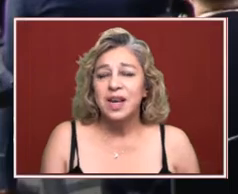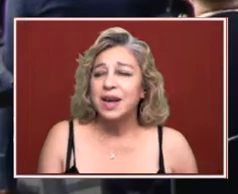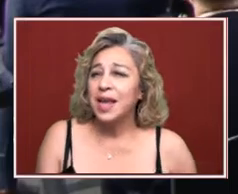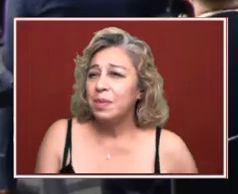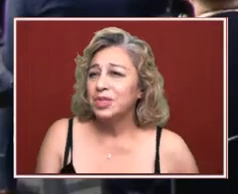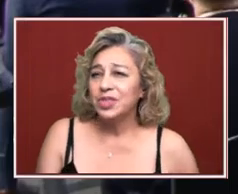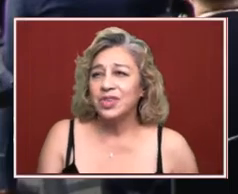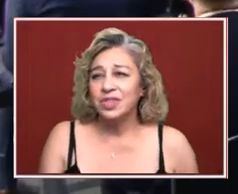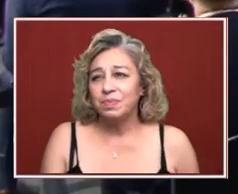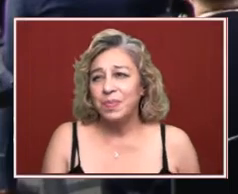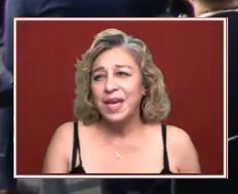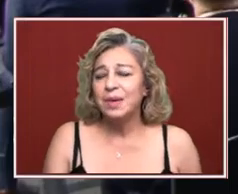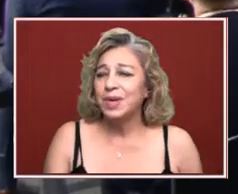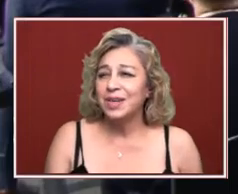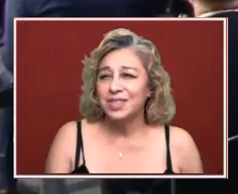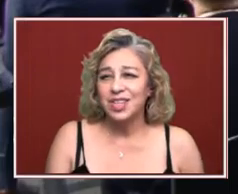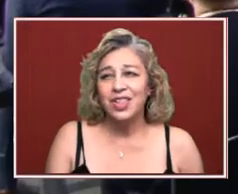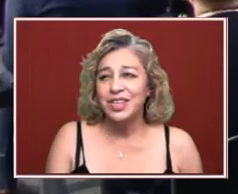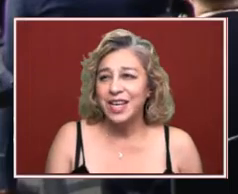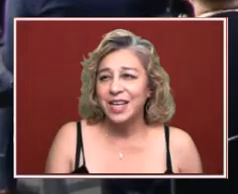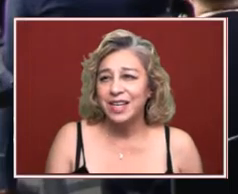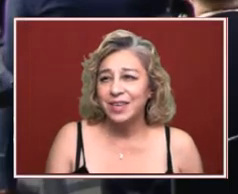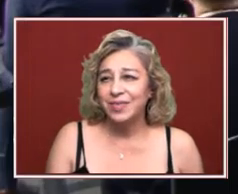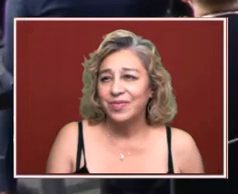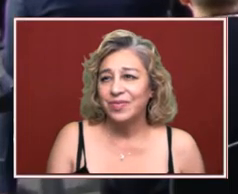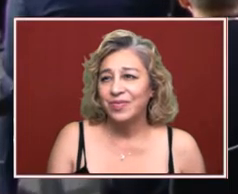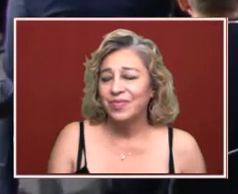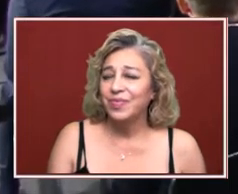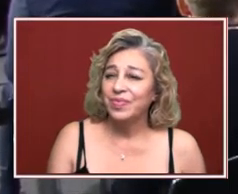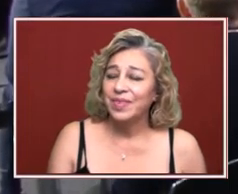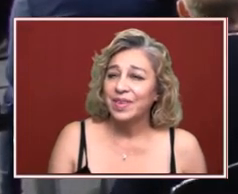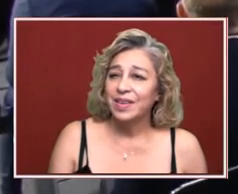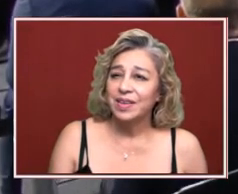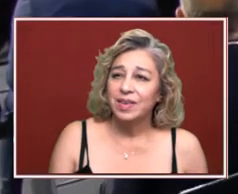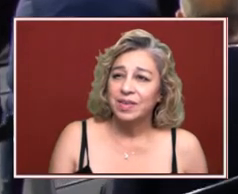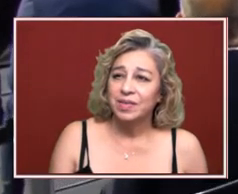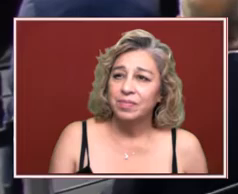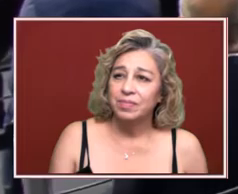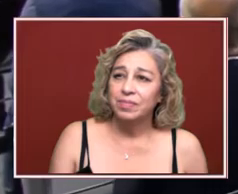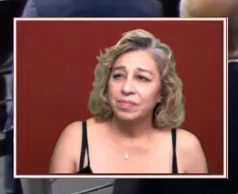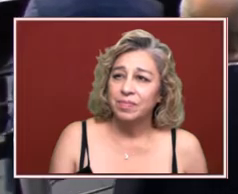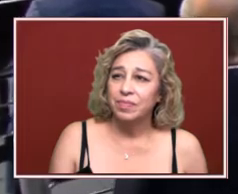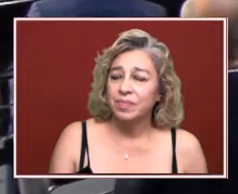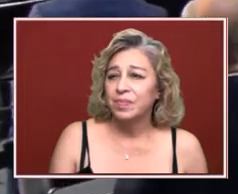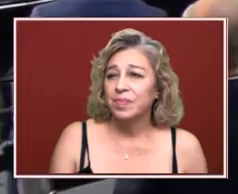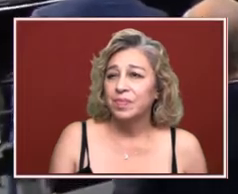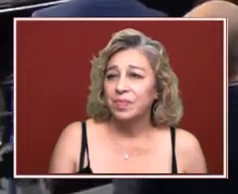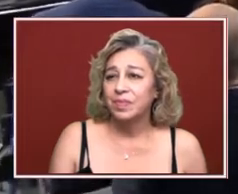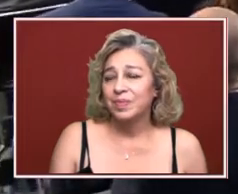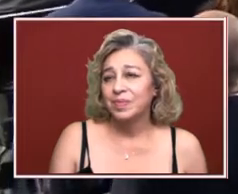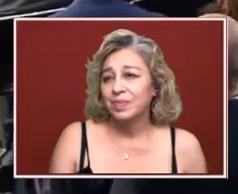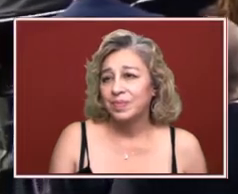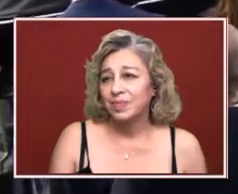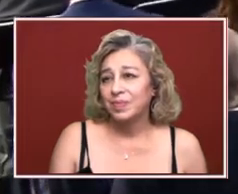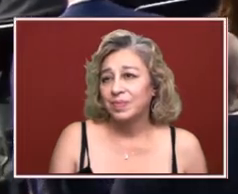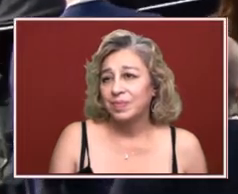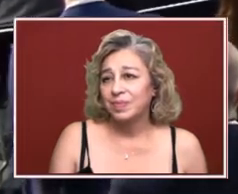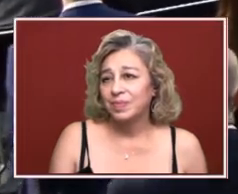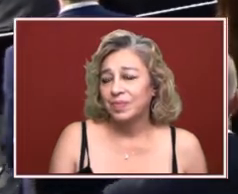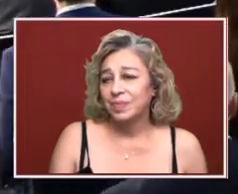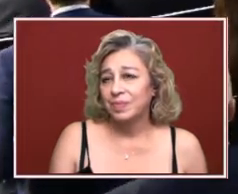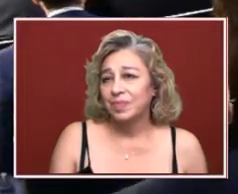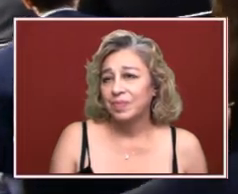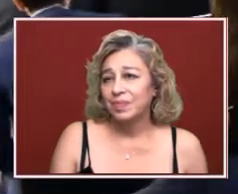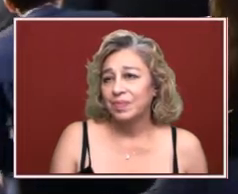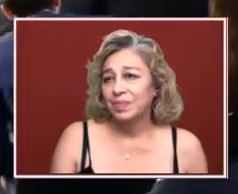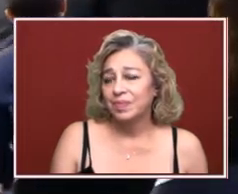corporation was not able to become consolidated. Se contaba, si acaso, con